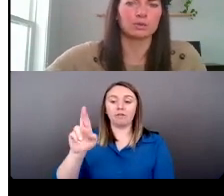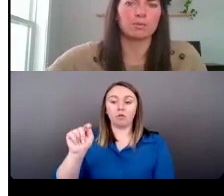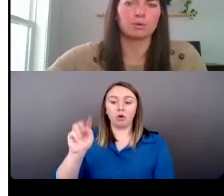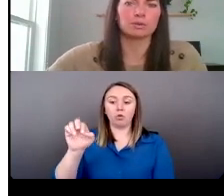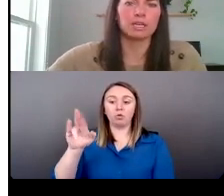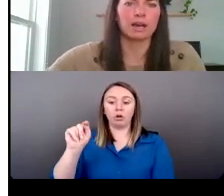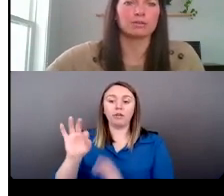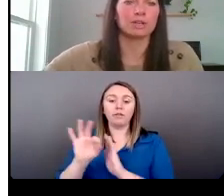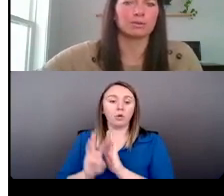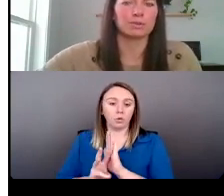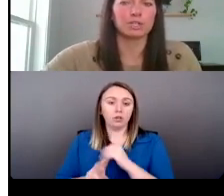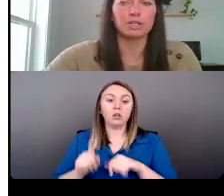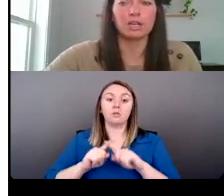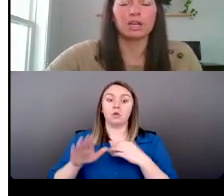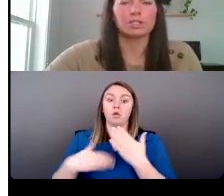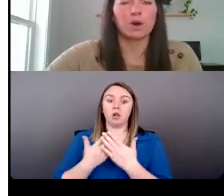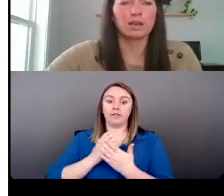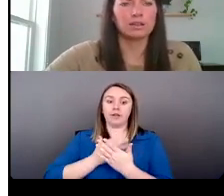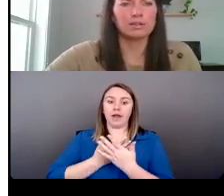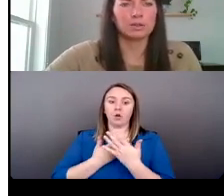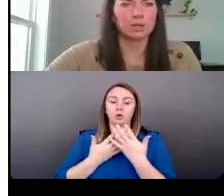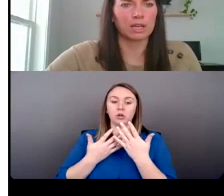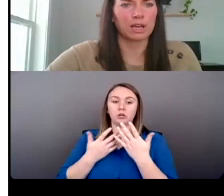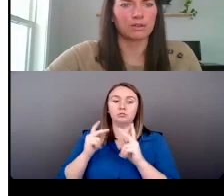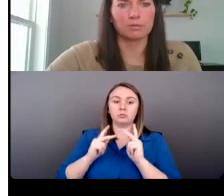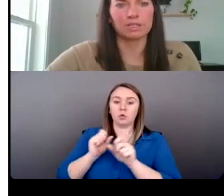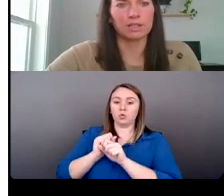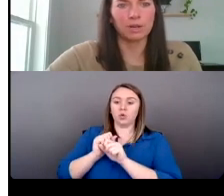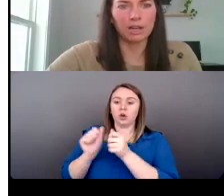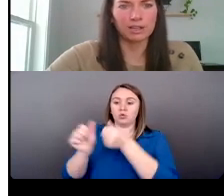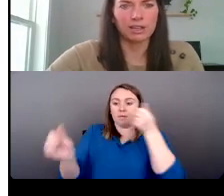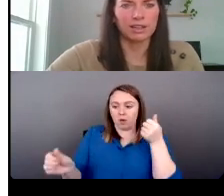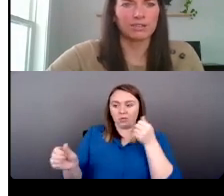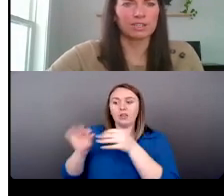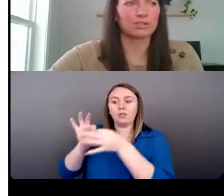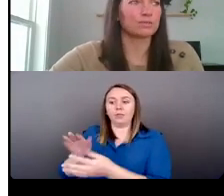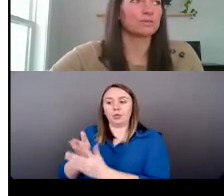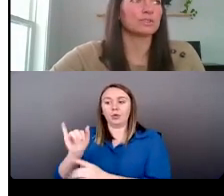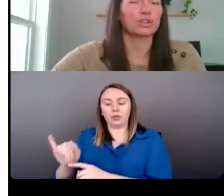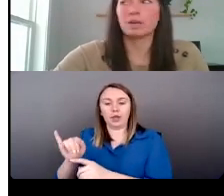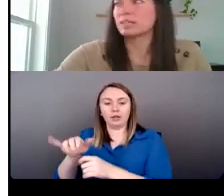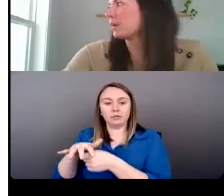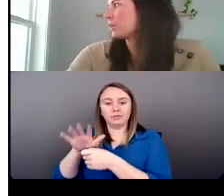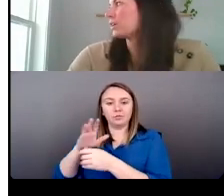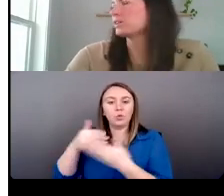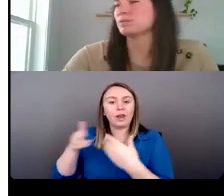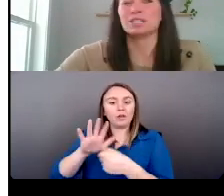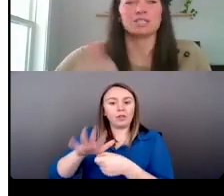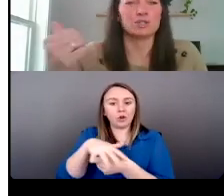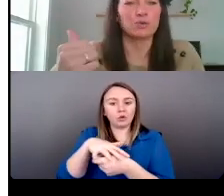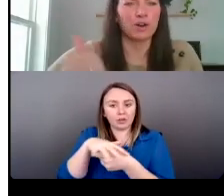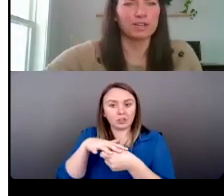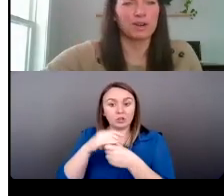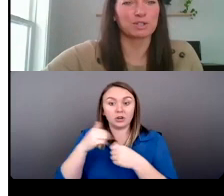work remotely out of their region. So I live and work out of Minnesota. If I could turn my camera here, you'd see